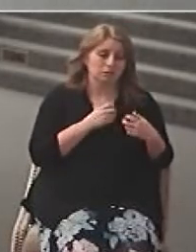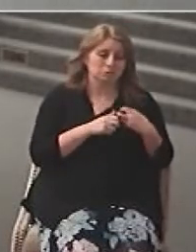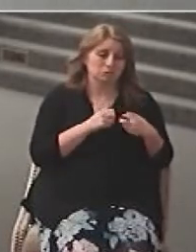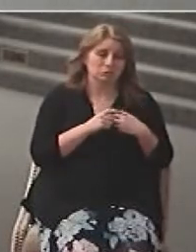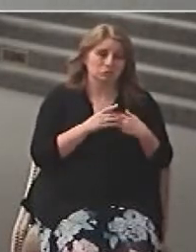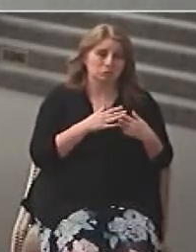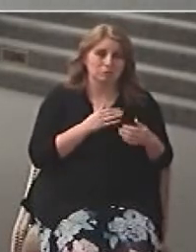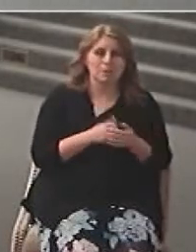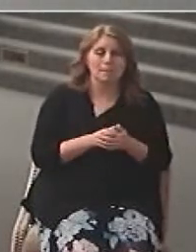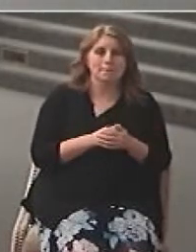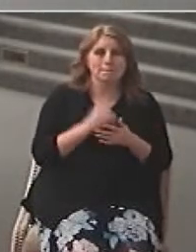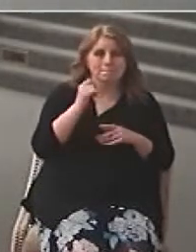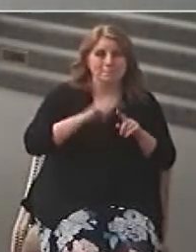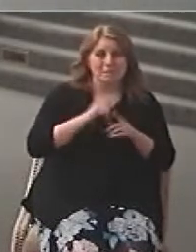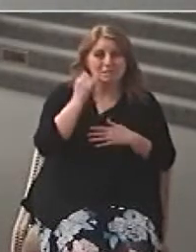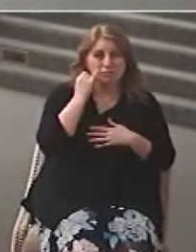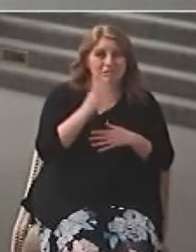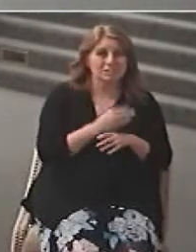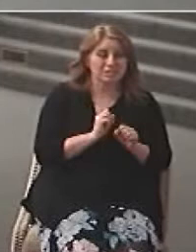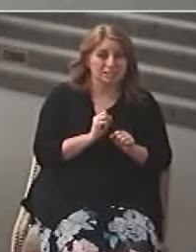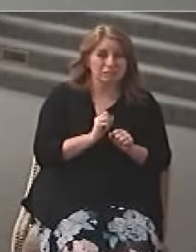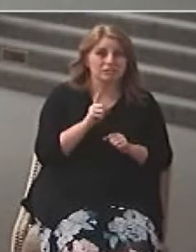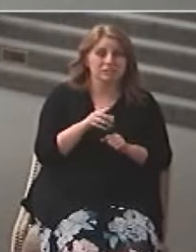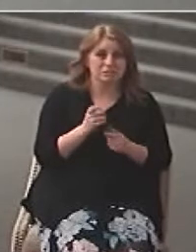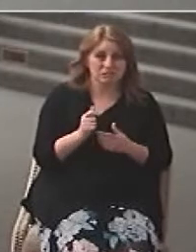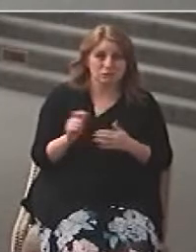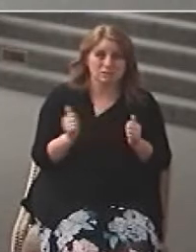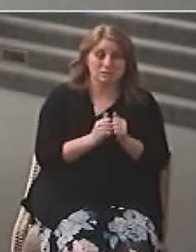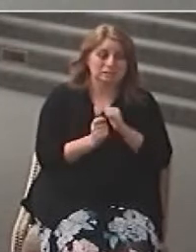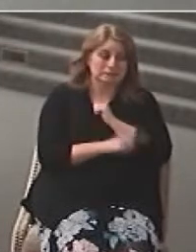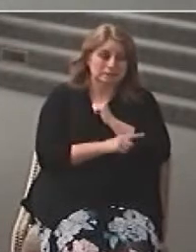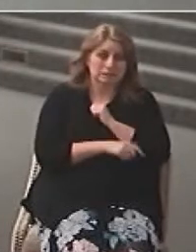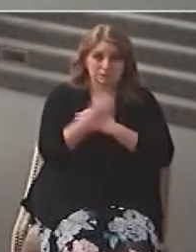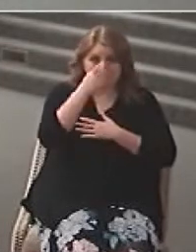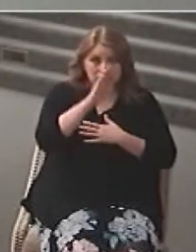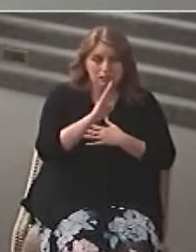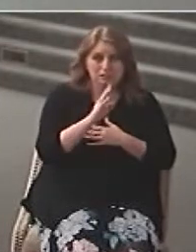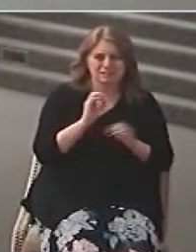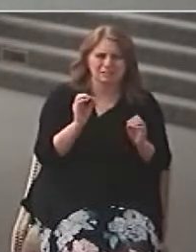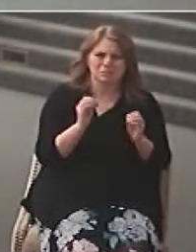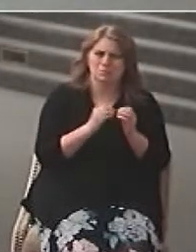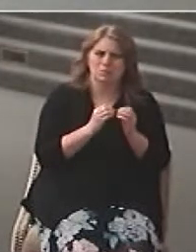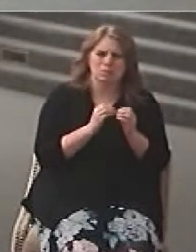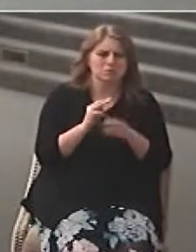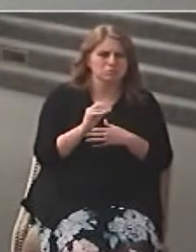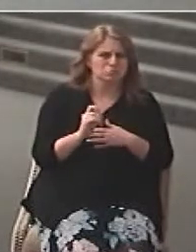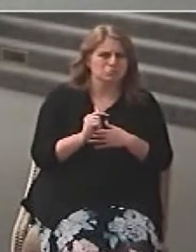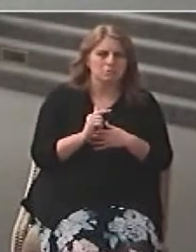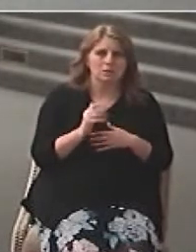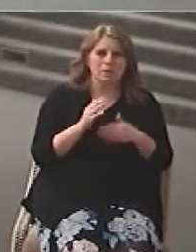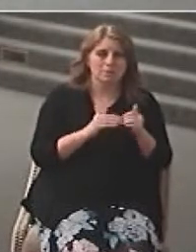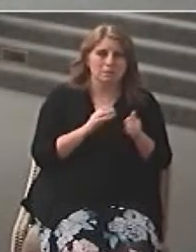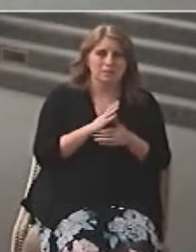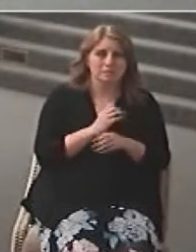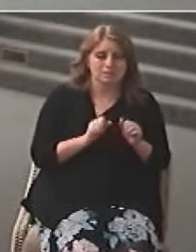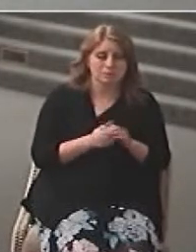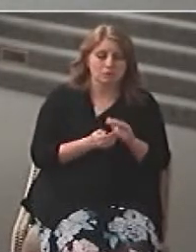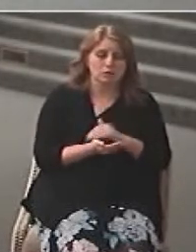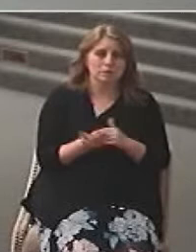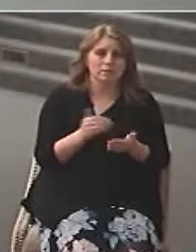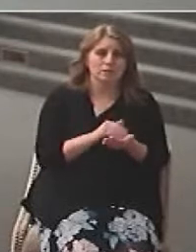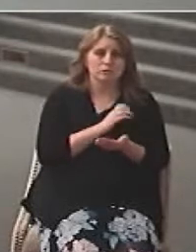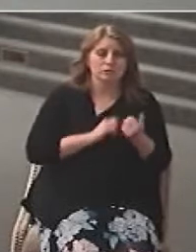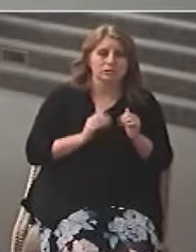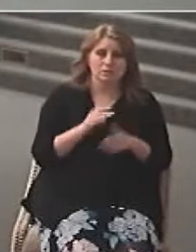that, if you're saved, you have to deal with the chastisement of God? There's nothing more miserable than being a saved, born-again Christian and not being right with